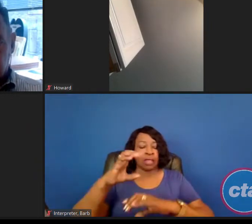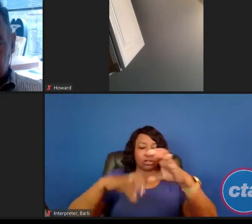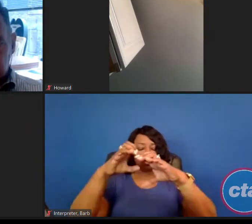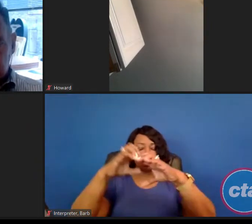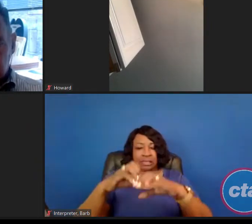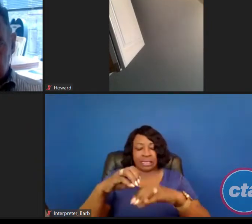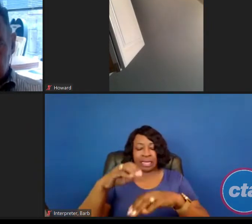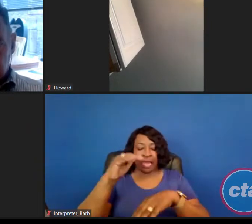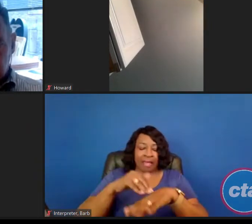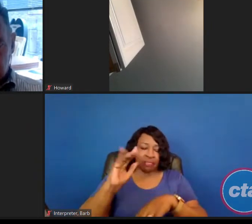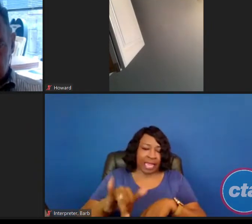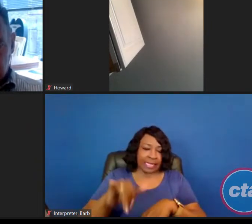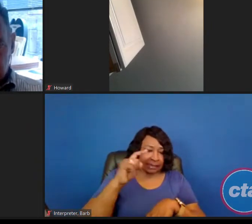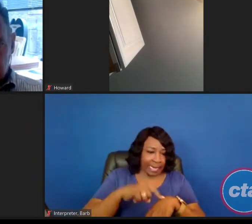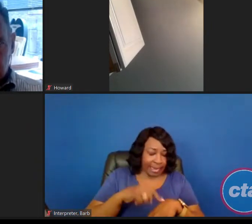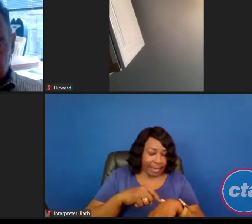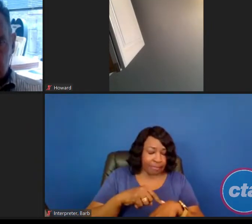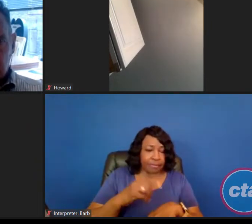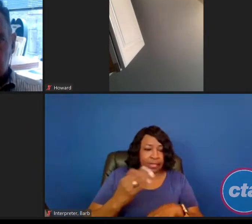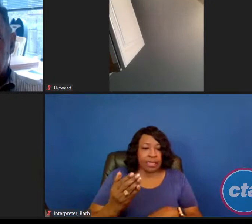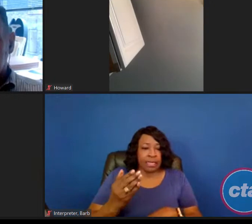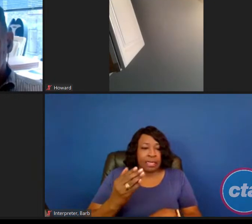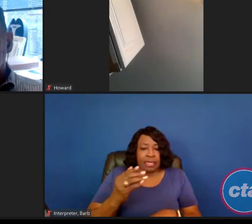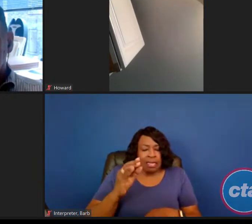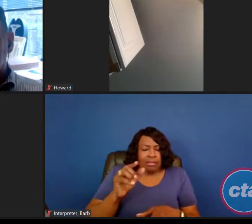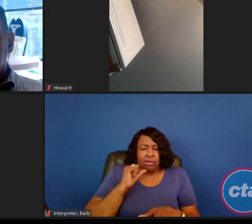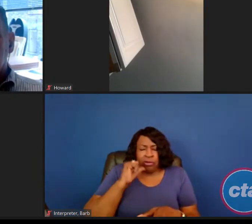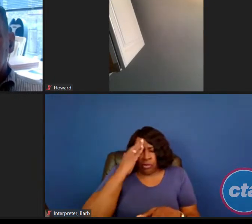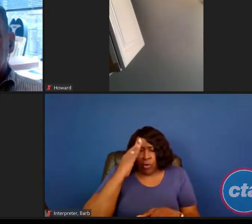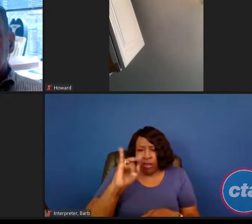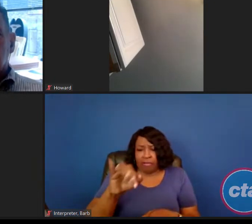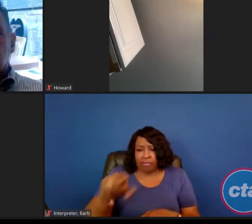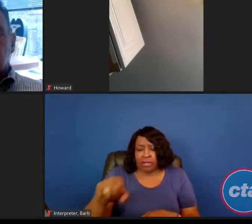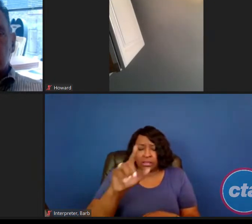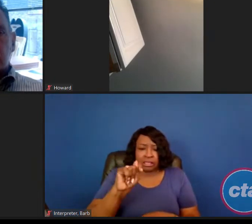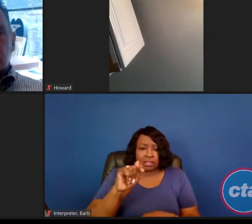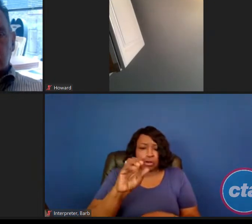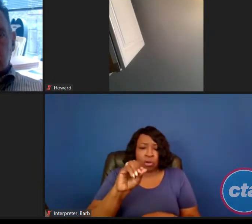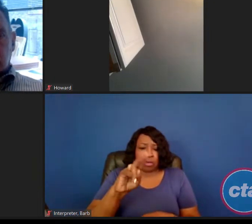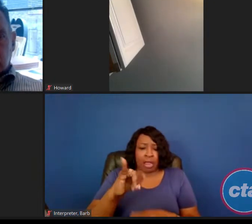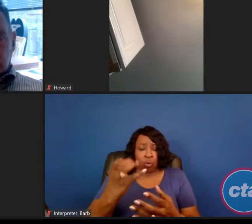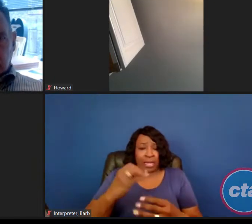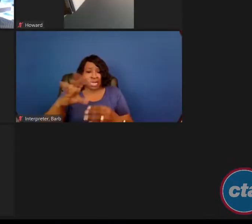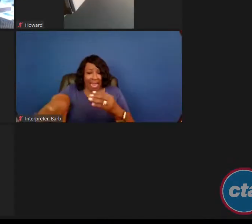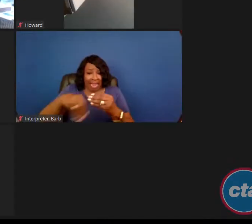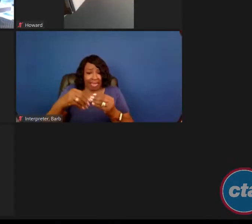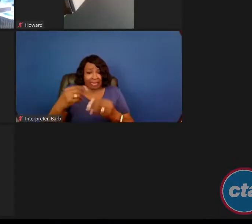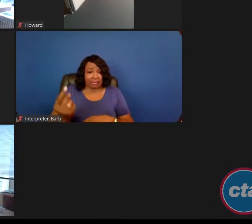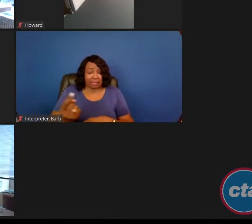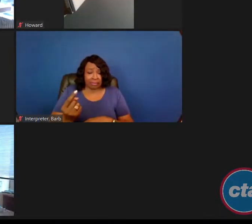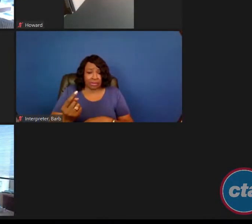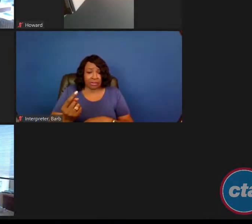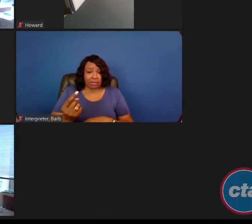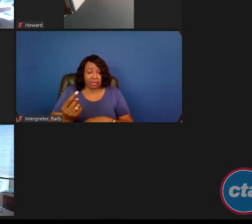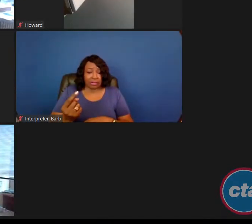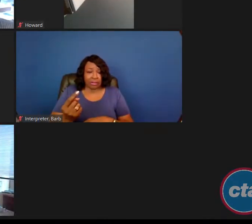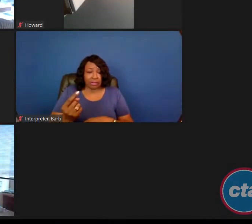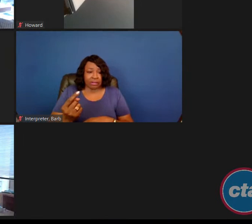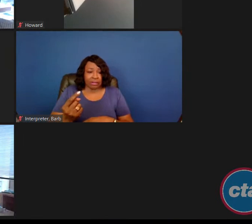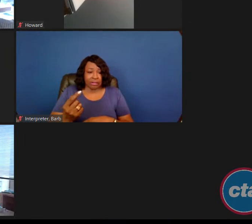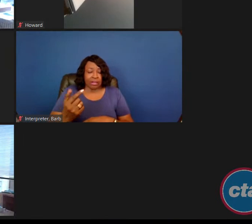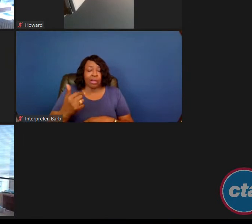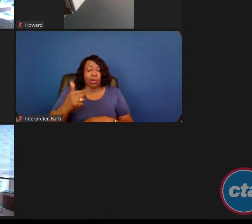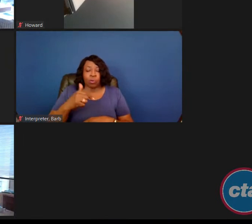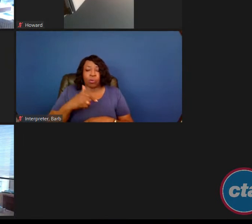that time. And I don't know if Tony wanted to add more on that because we do that for our